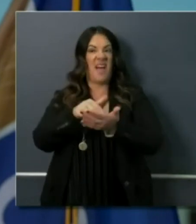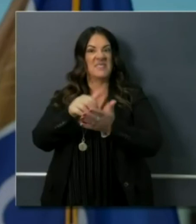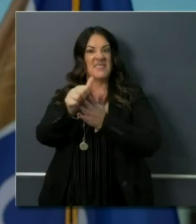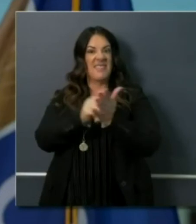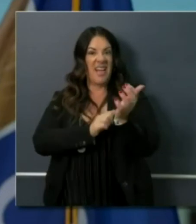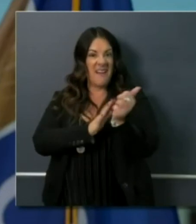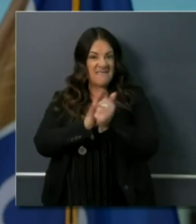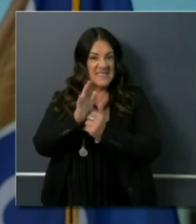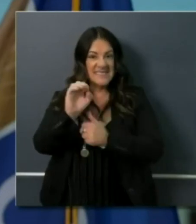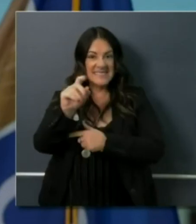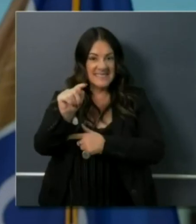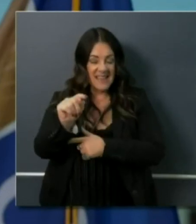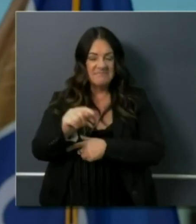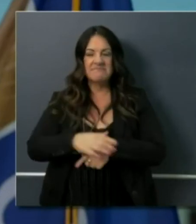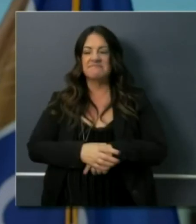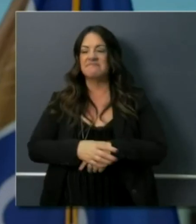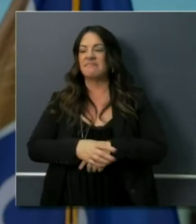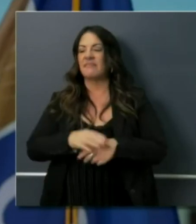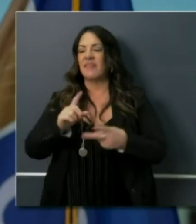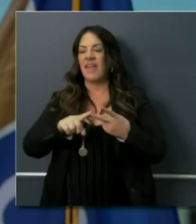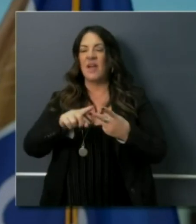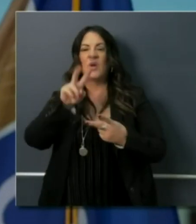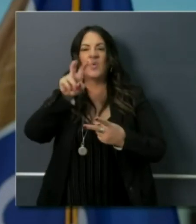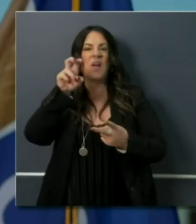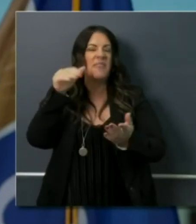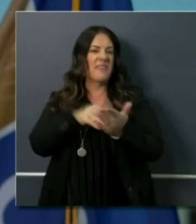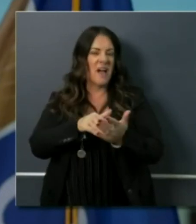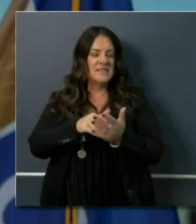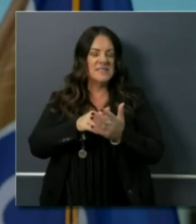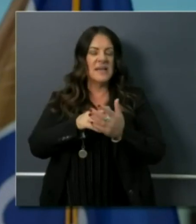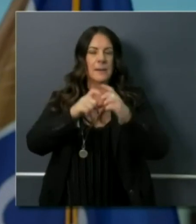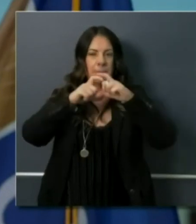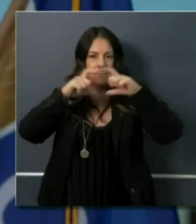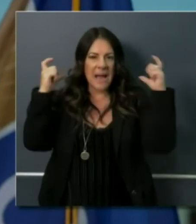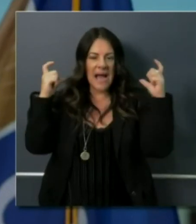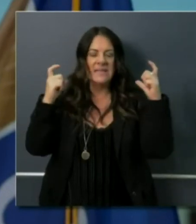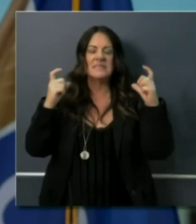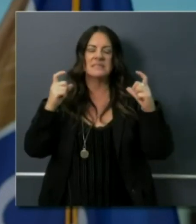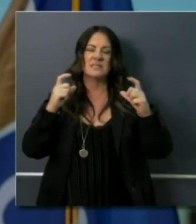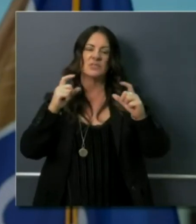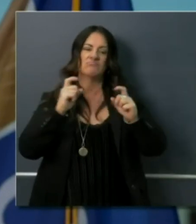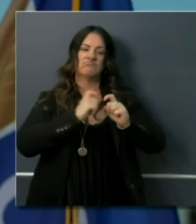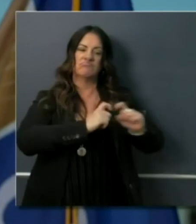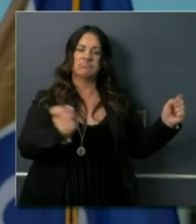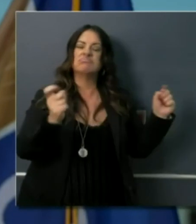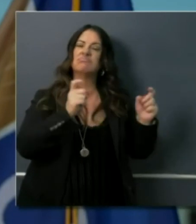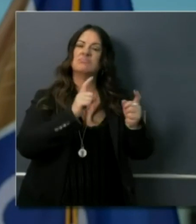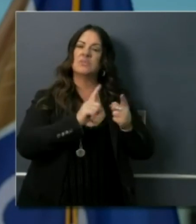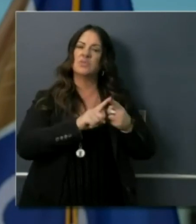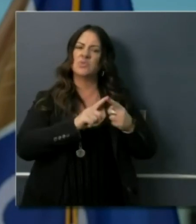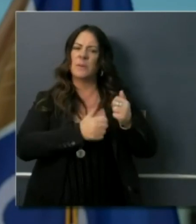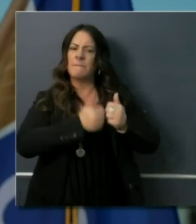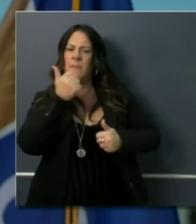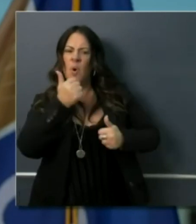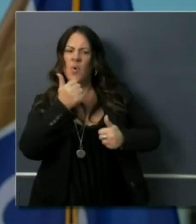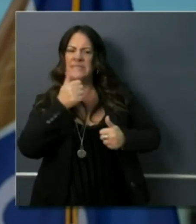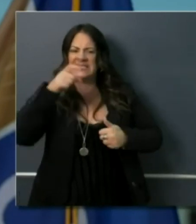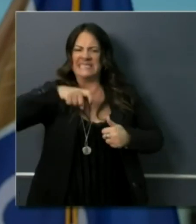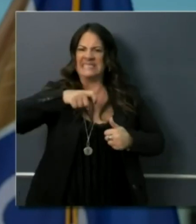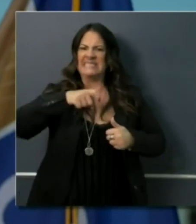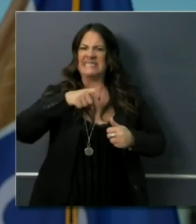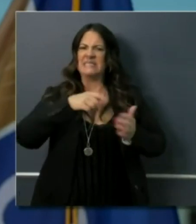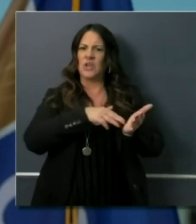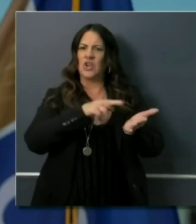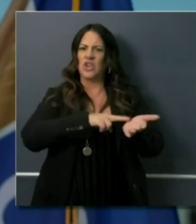and 200,000 sets of masks to our nursing homes in these hotspot areas to address